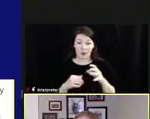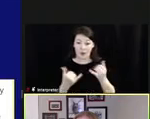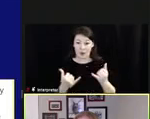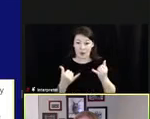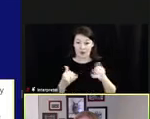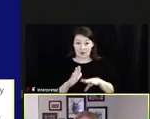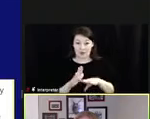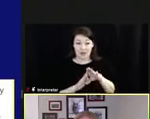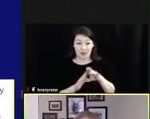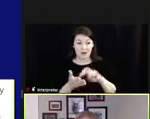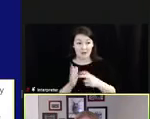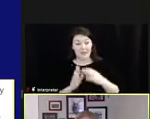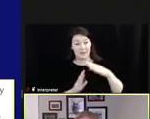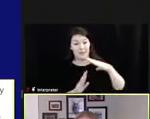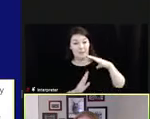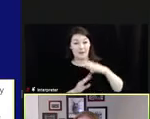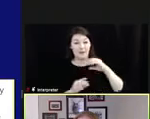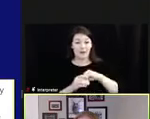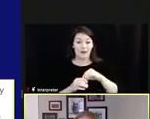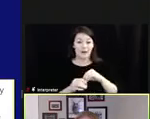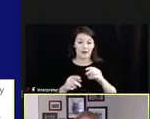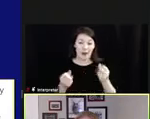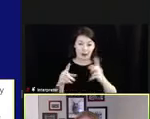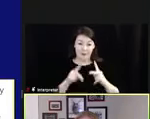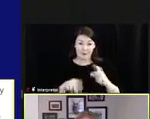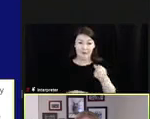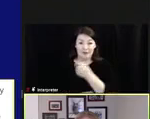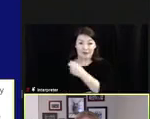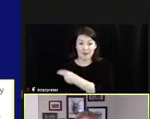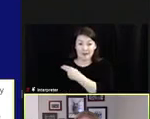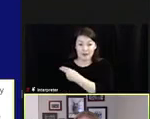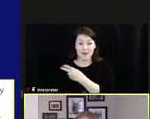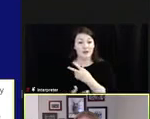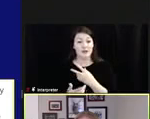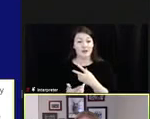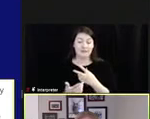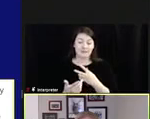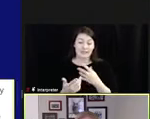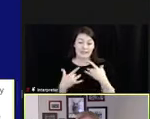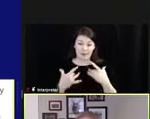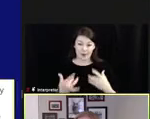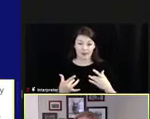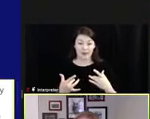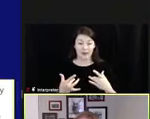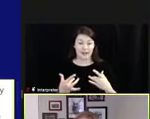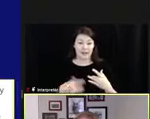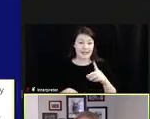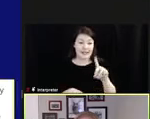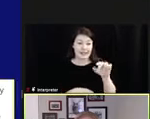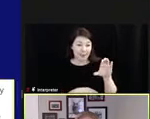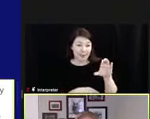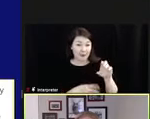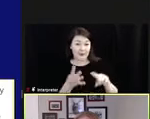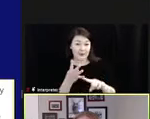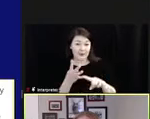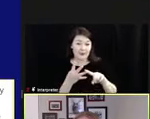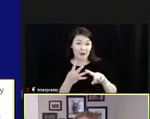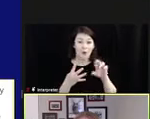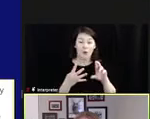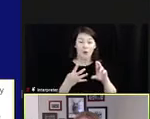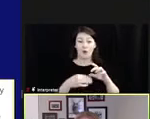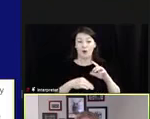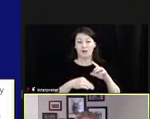in hospitalizations that occurs in late November, early December, and that peak is around just about 1,500. If we see a